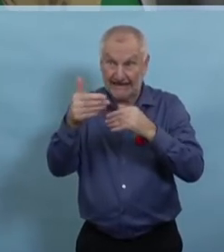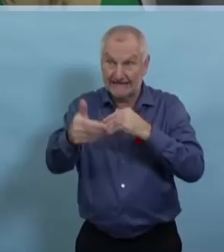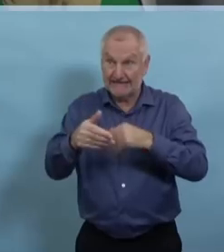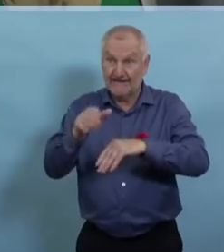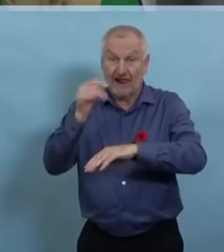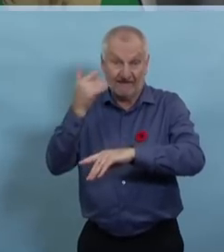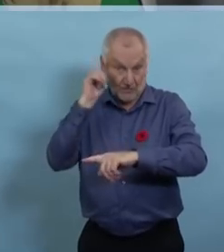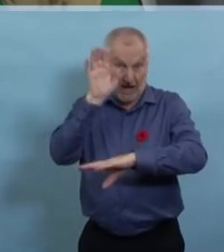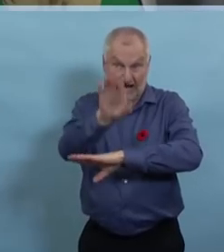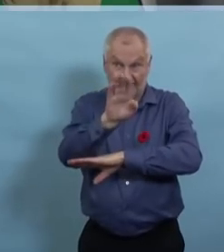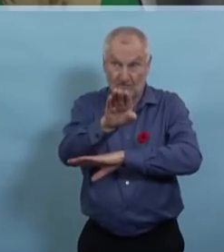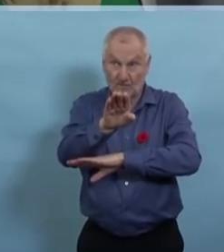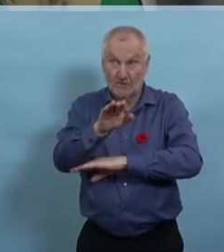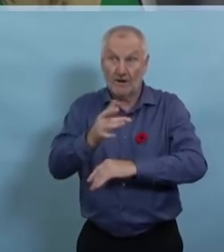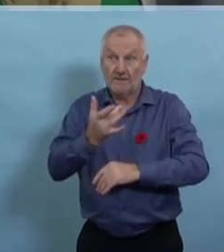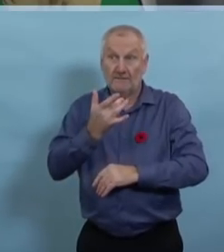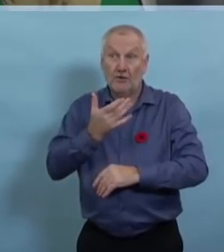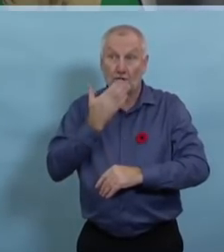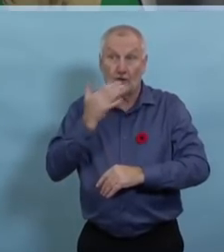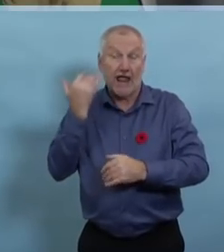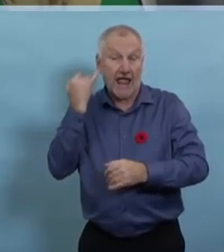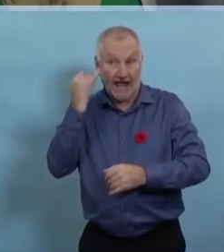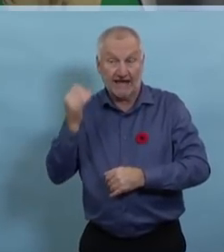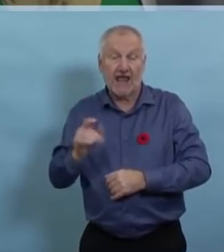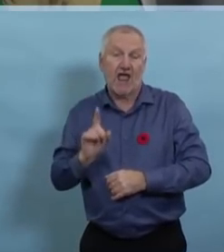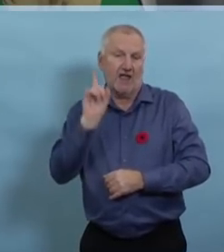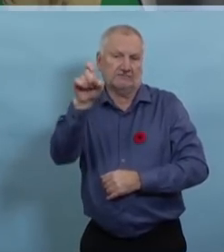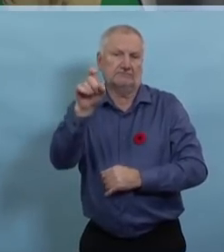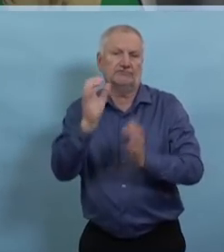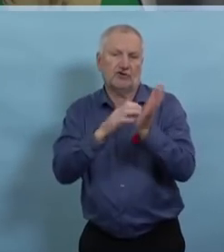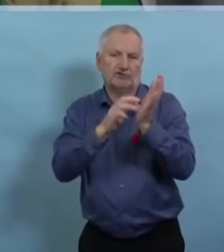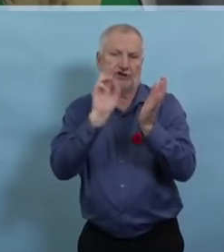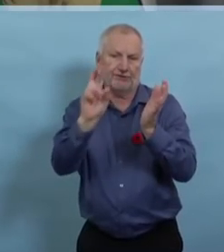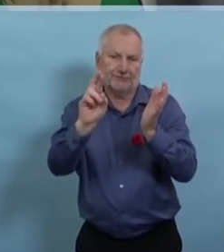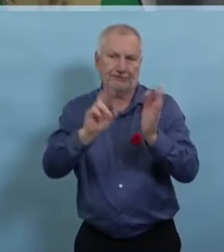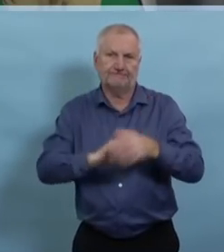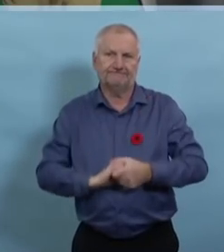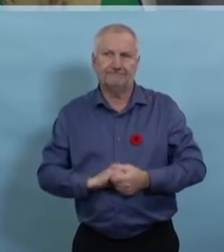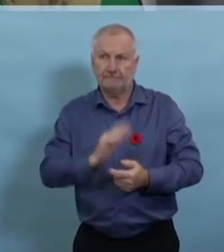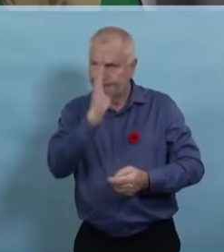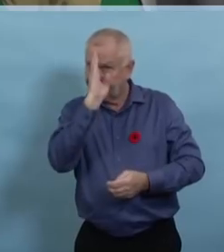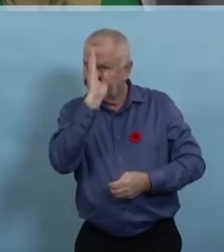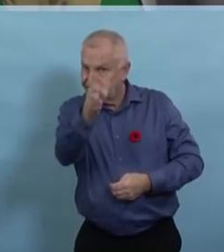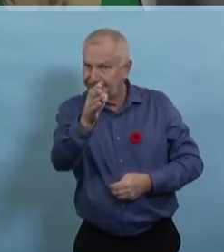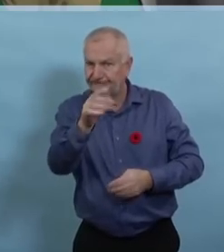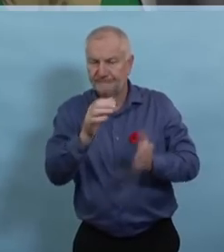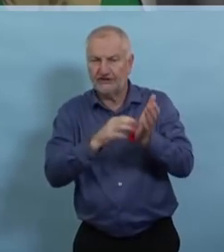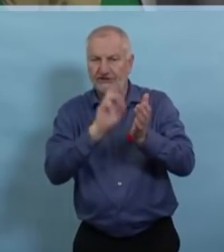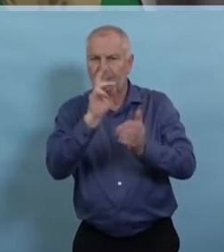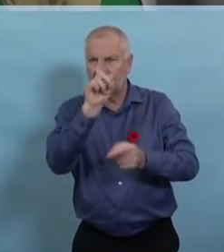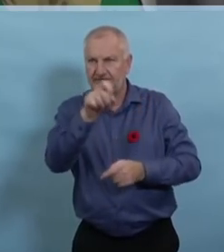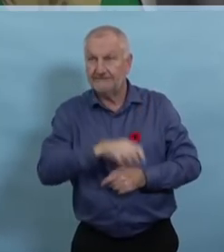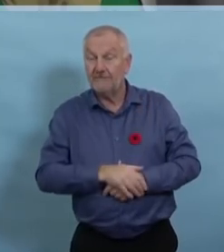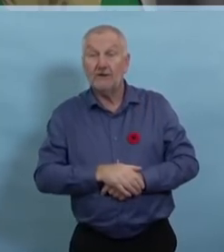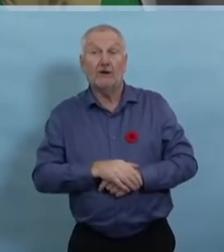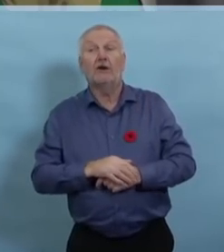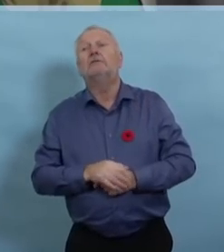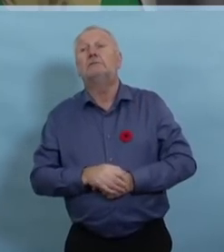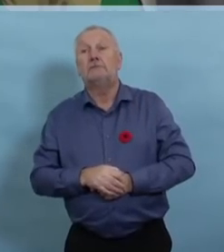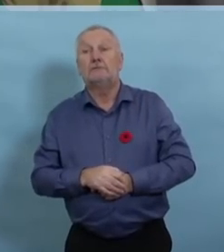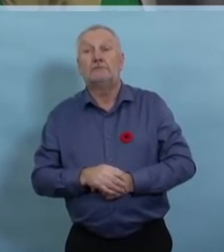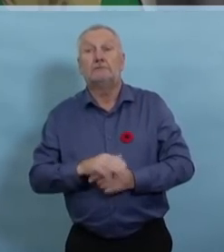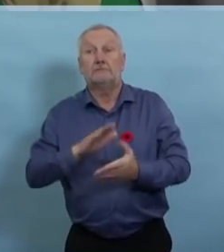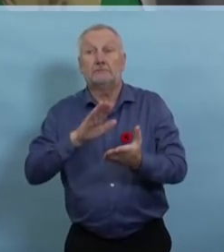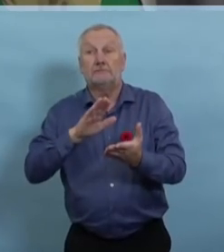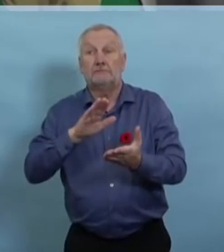afternoon. But, you know, obviously, you know, we've said to schools where there is information